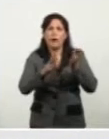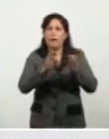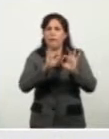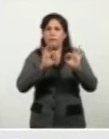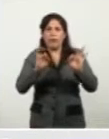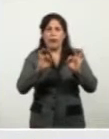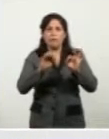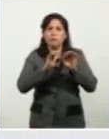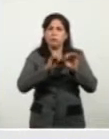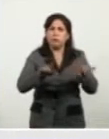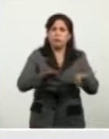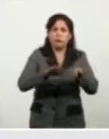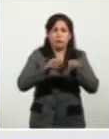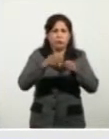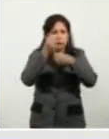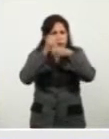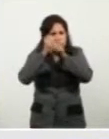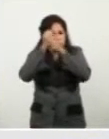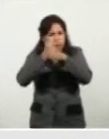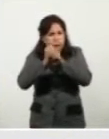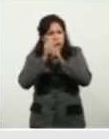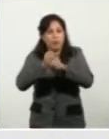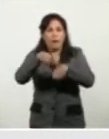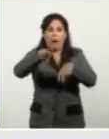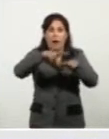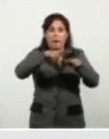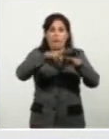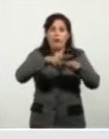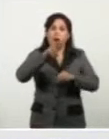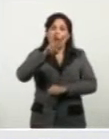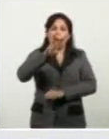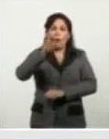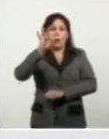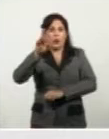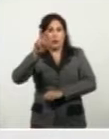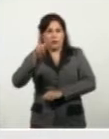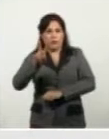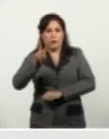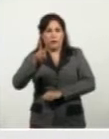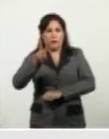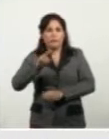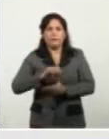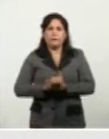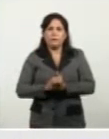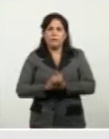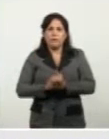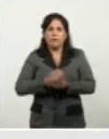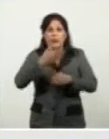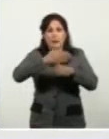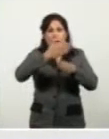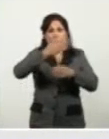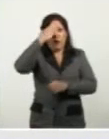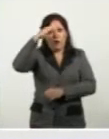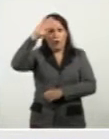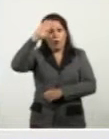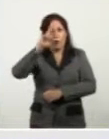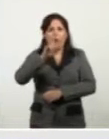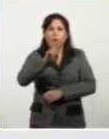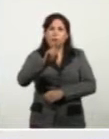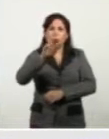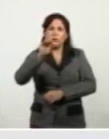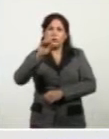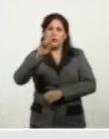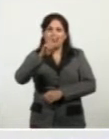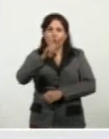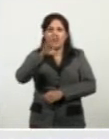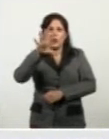Microbiology of Havana, 282. In the lab of Santiago de Cuba, 256. In the laboratory of Villa